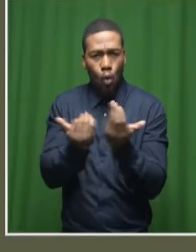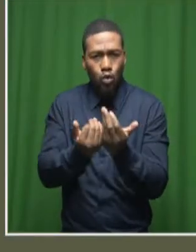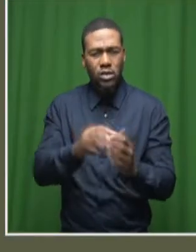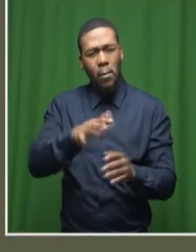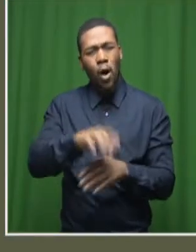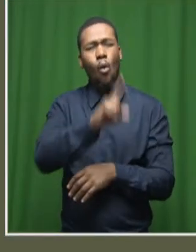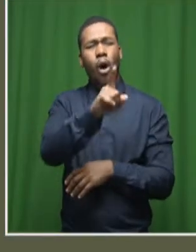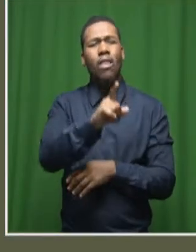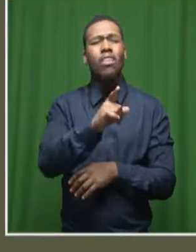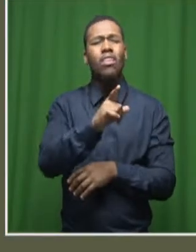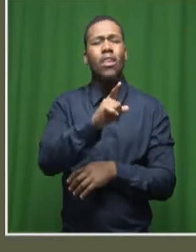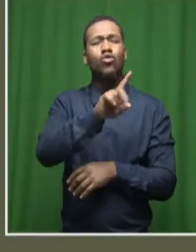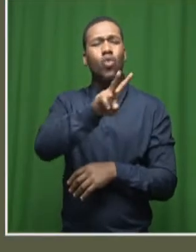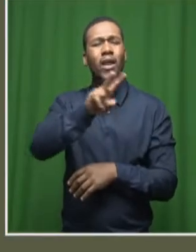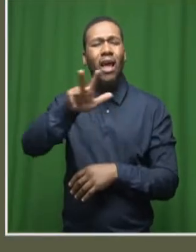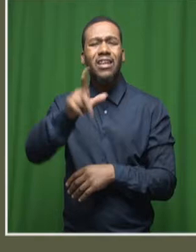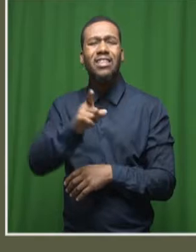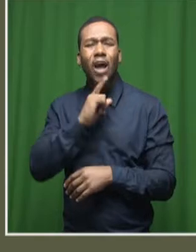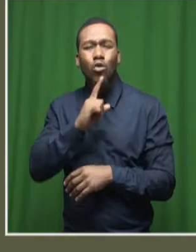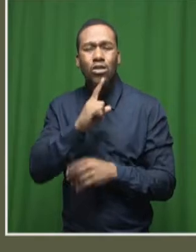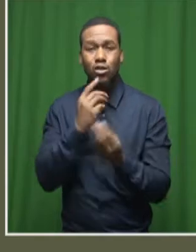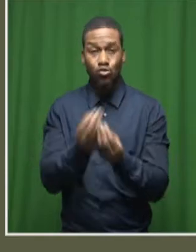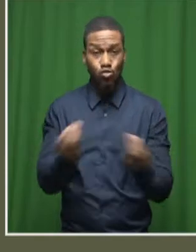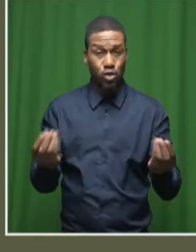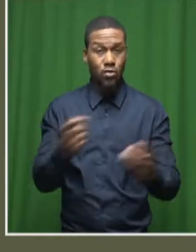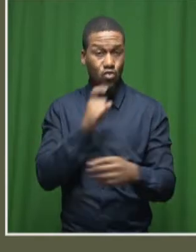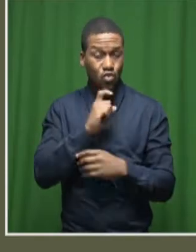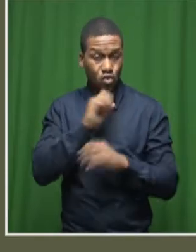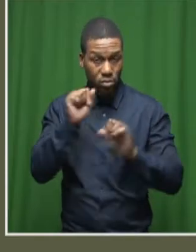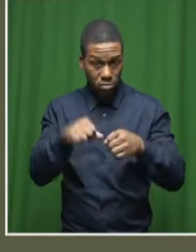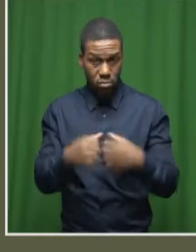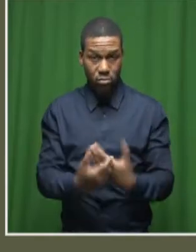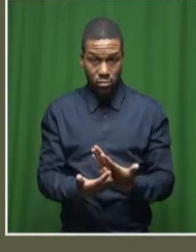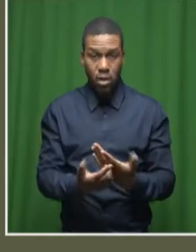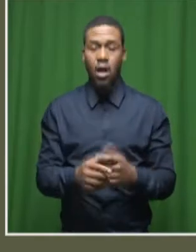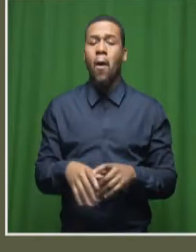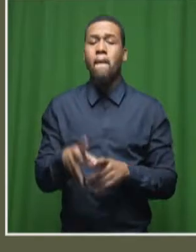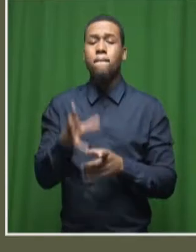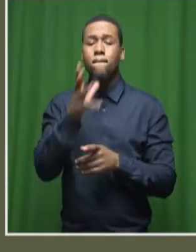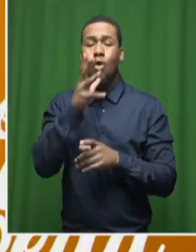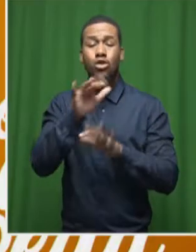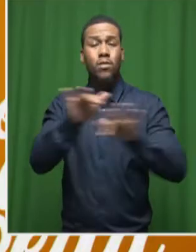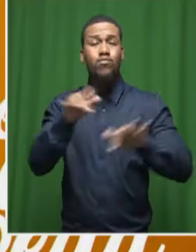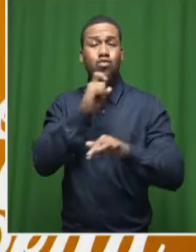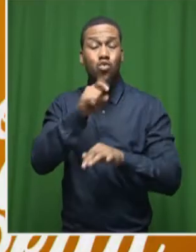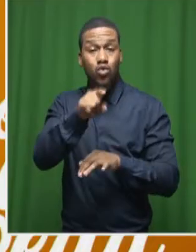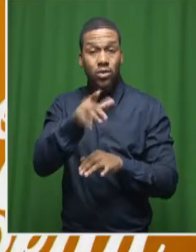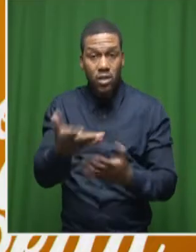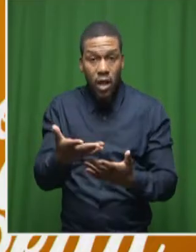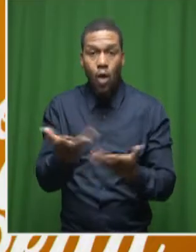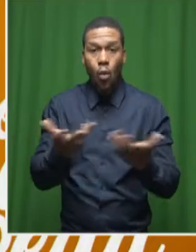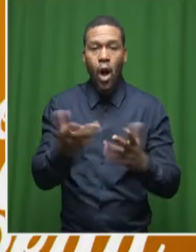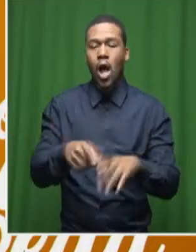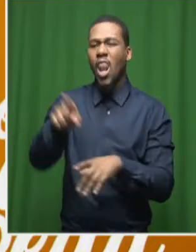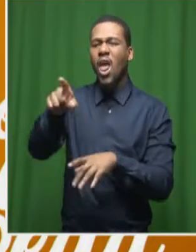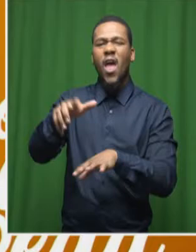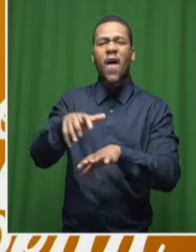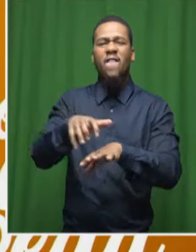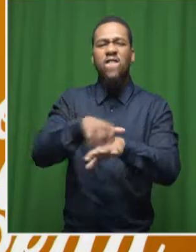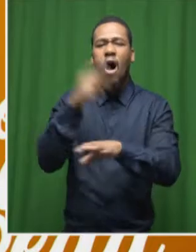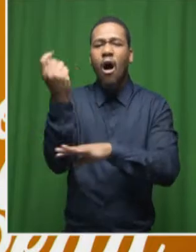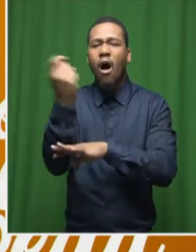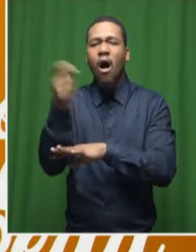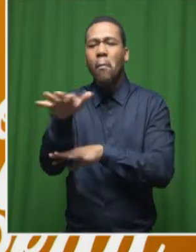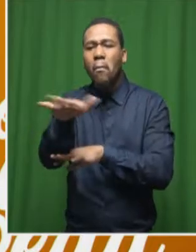2,745 trained teachers across 4 provinces. And most of the users of the digital learning platforms are in remote areas, and this is a